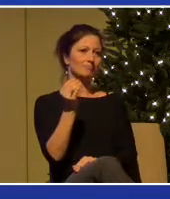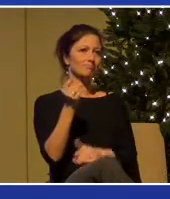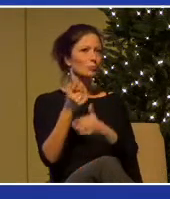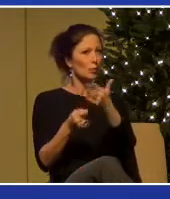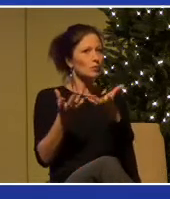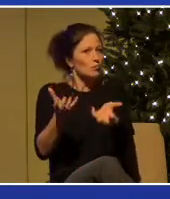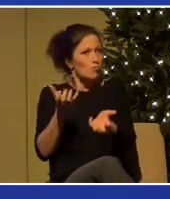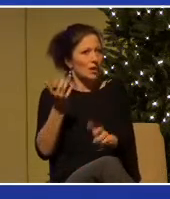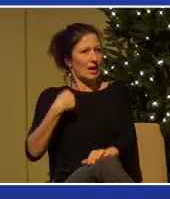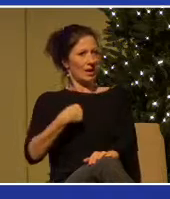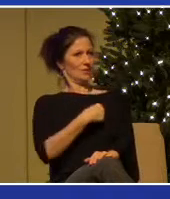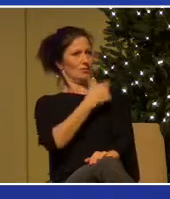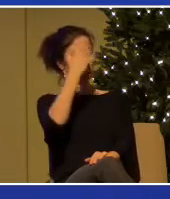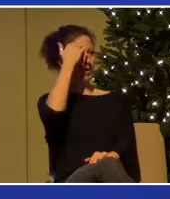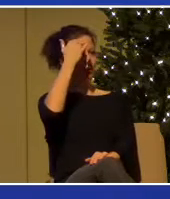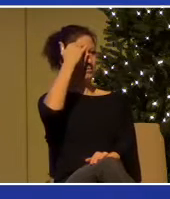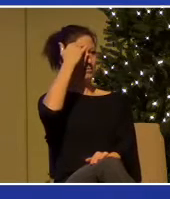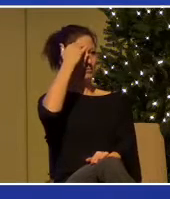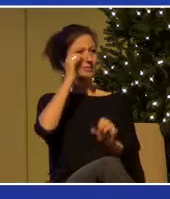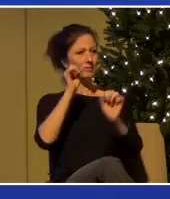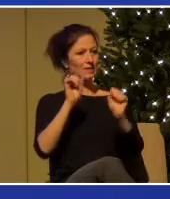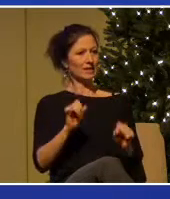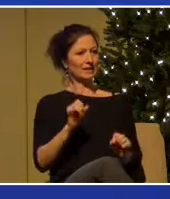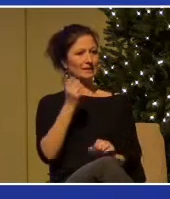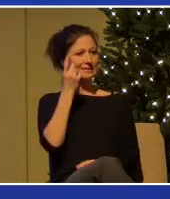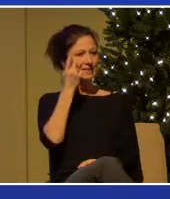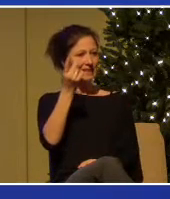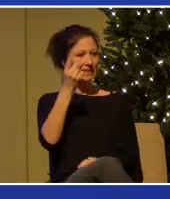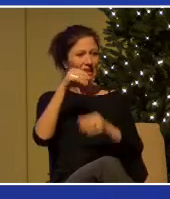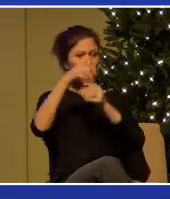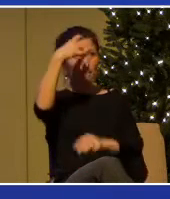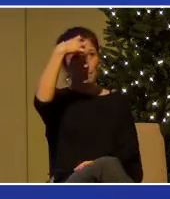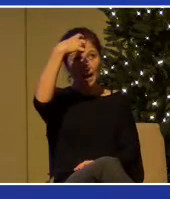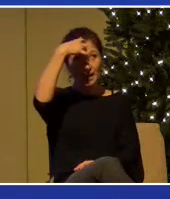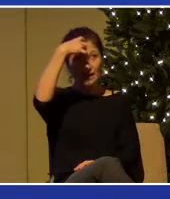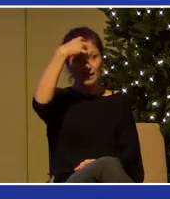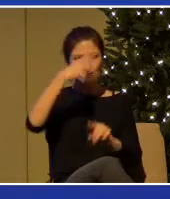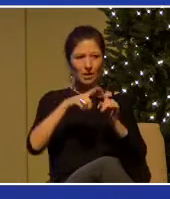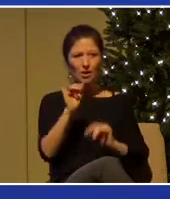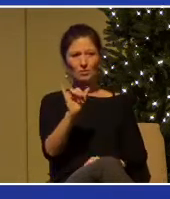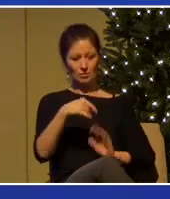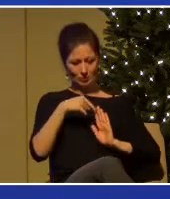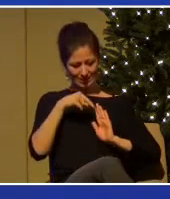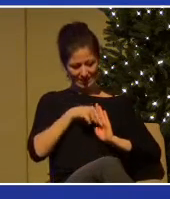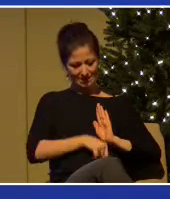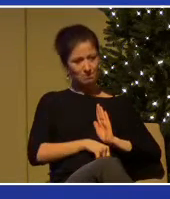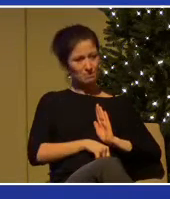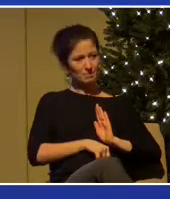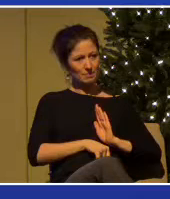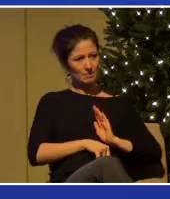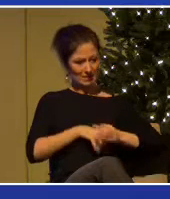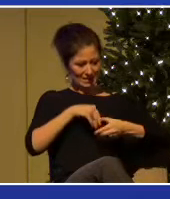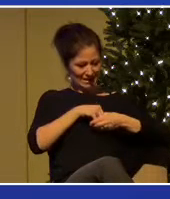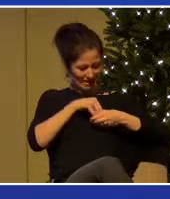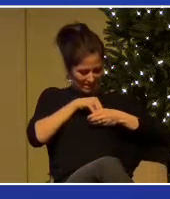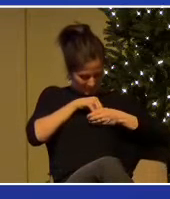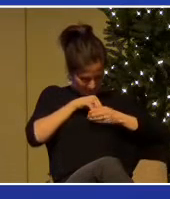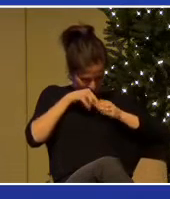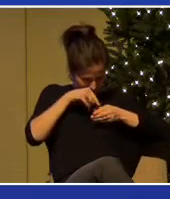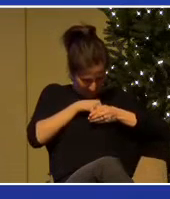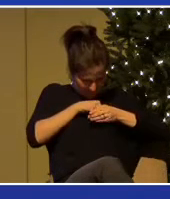Advent season. And not just in our minds, but deeper than that, in our